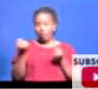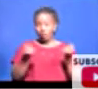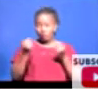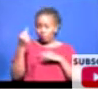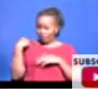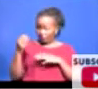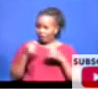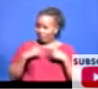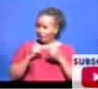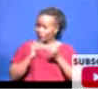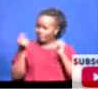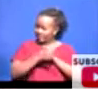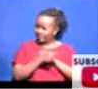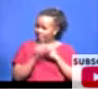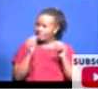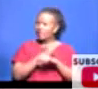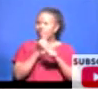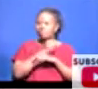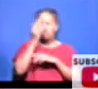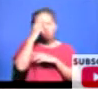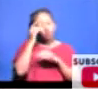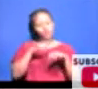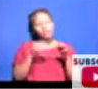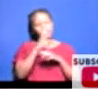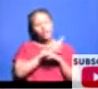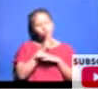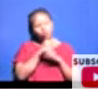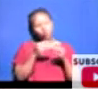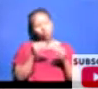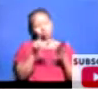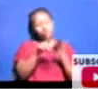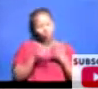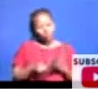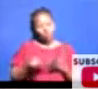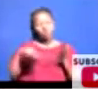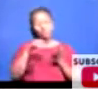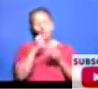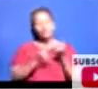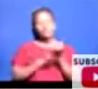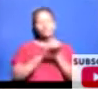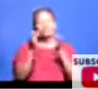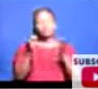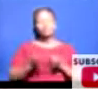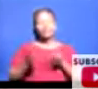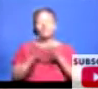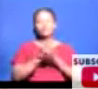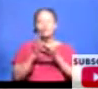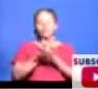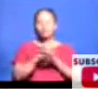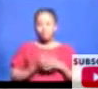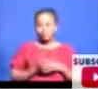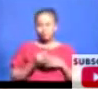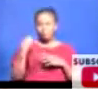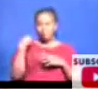the vehicles even when they were used as collateral and so on. So we're also helping the finance sector in doing that. Each smart number plate will have a unique